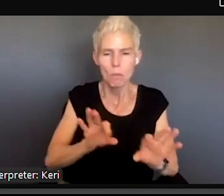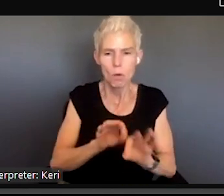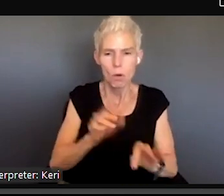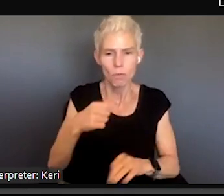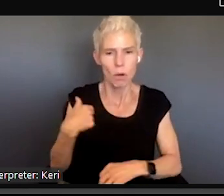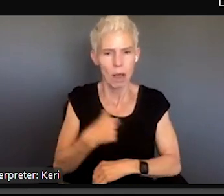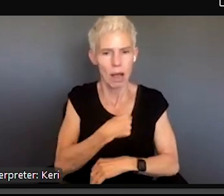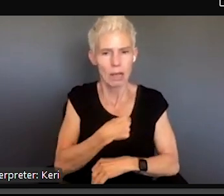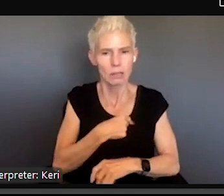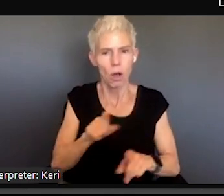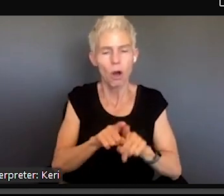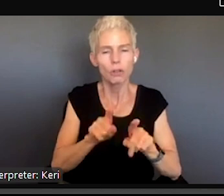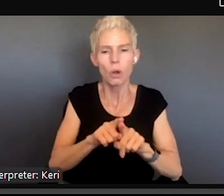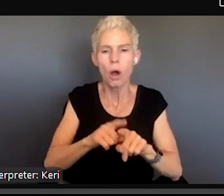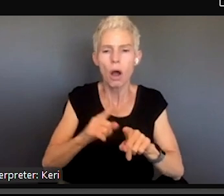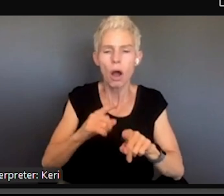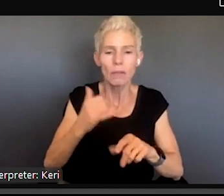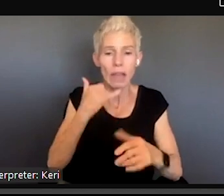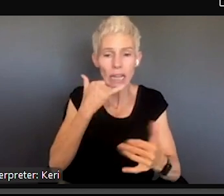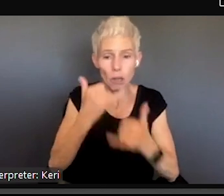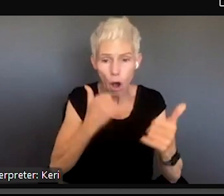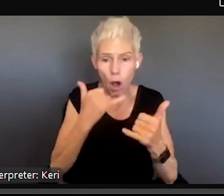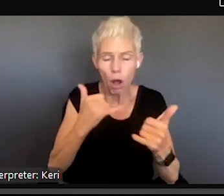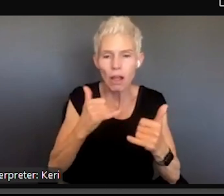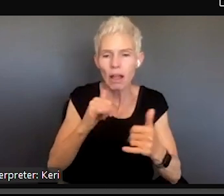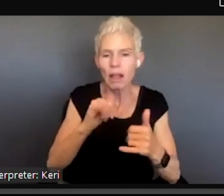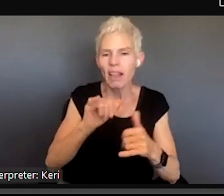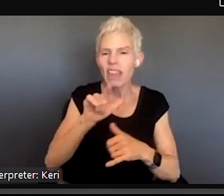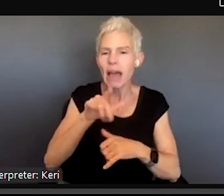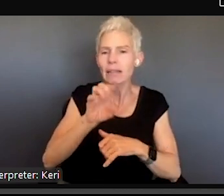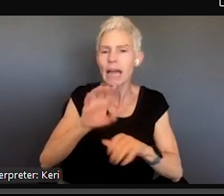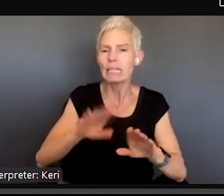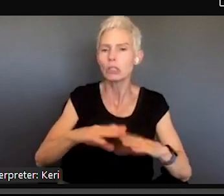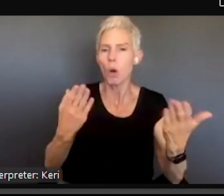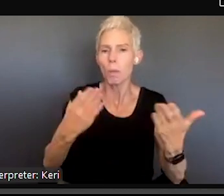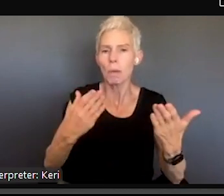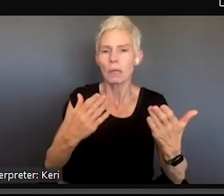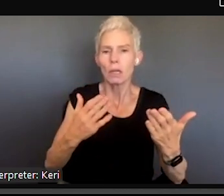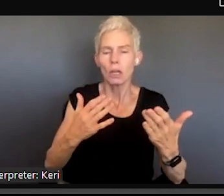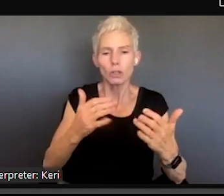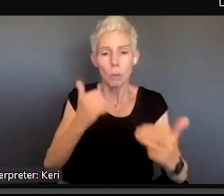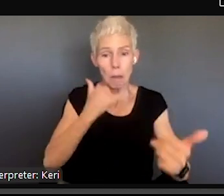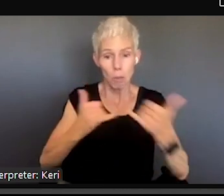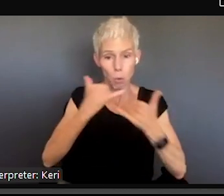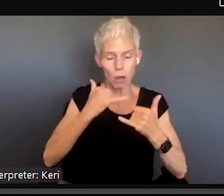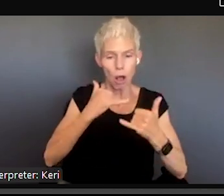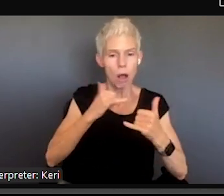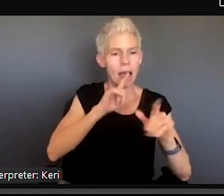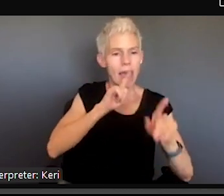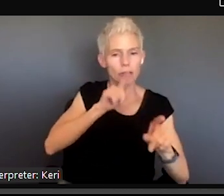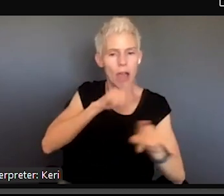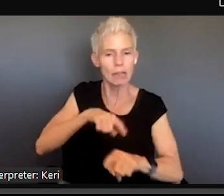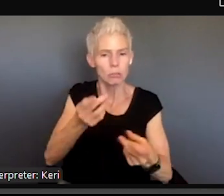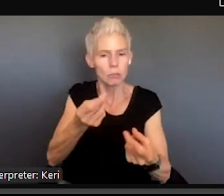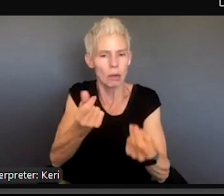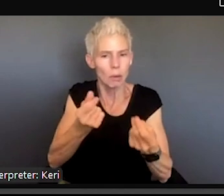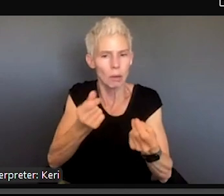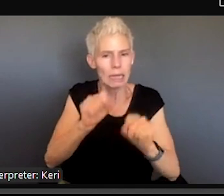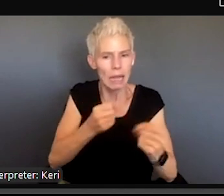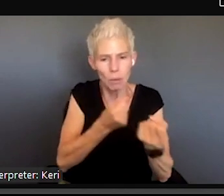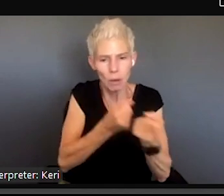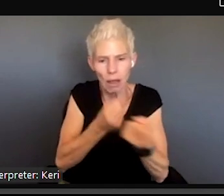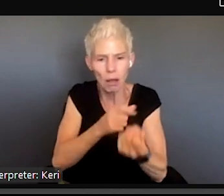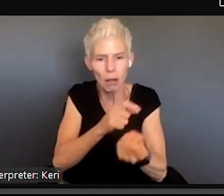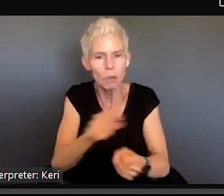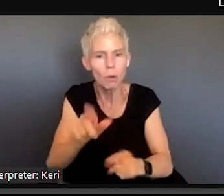allows our lines to stay open. So we are able to get to as many individuals and reach as many people to assess and make sure large